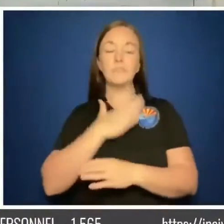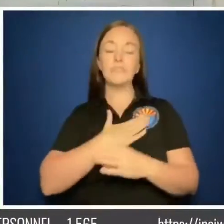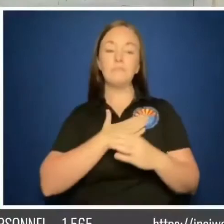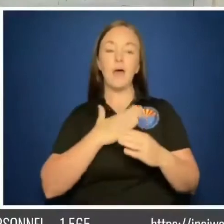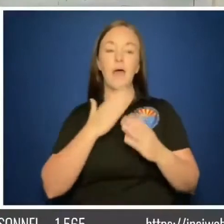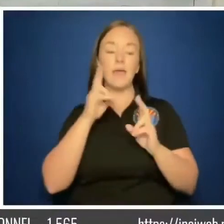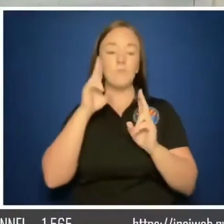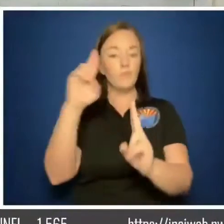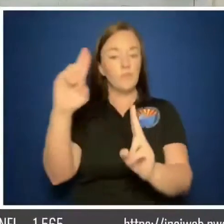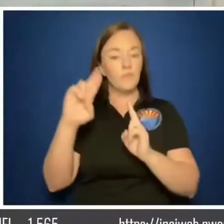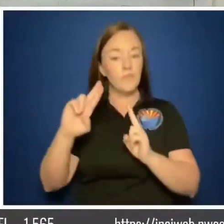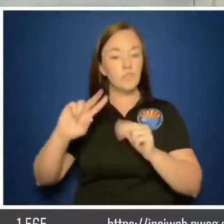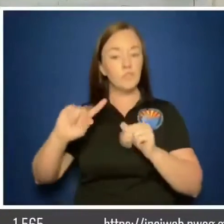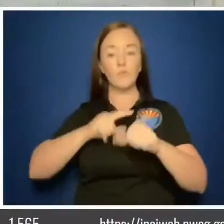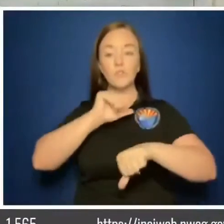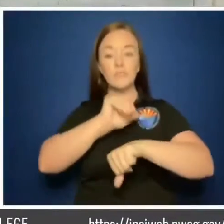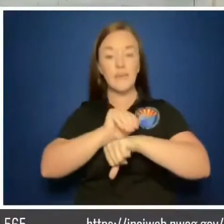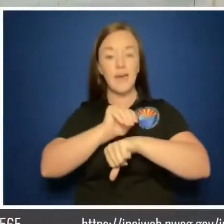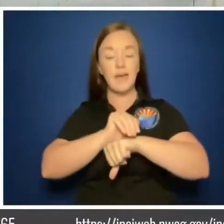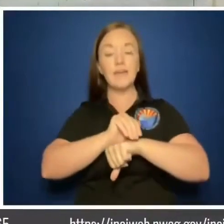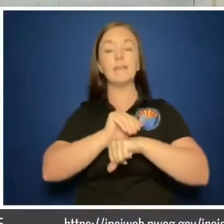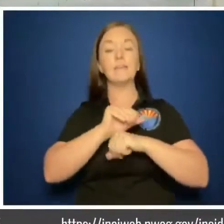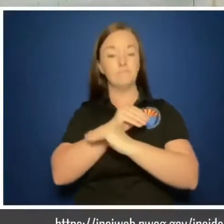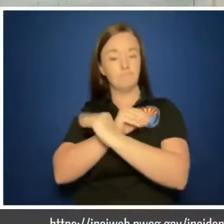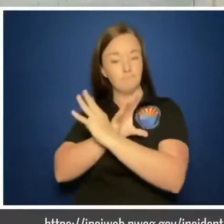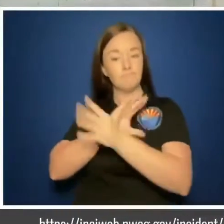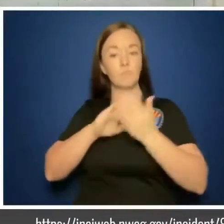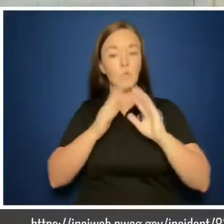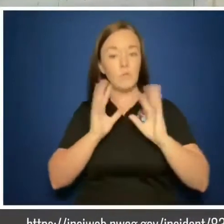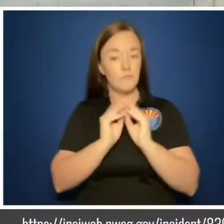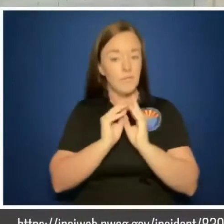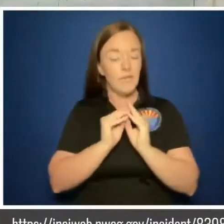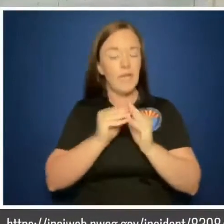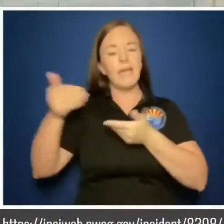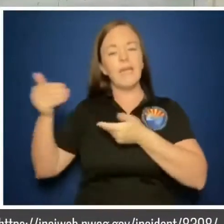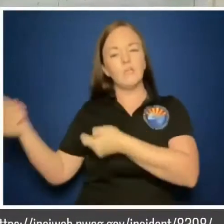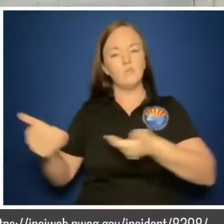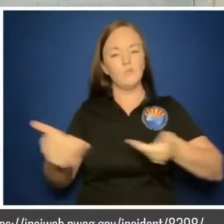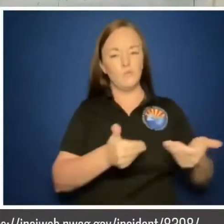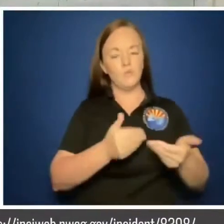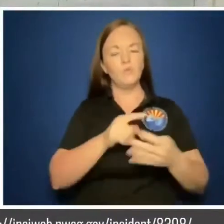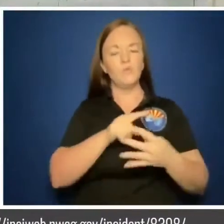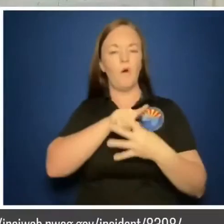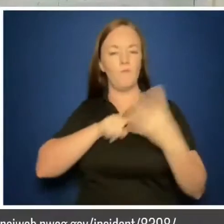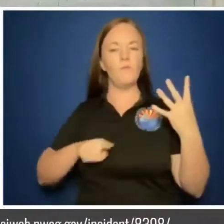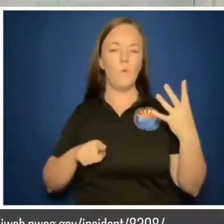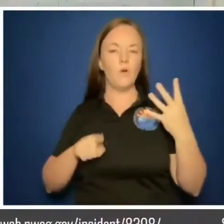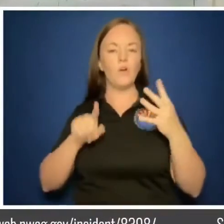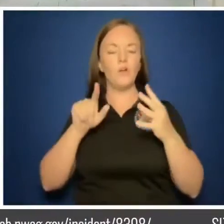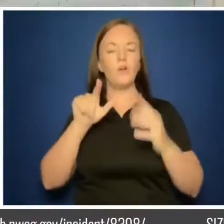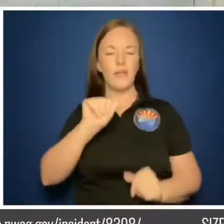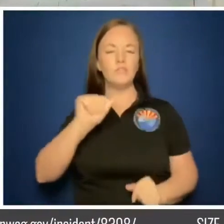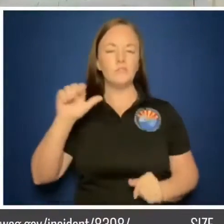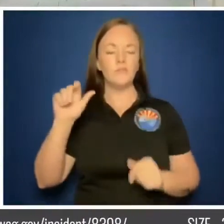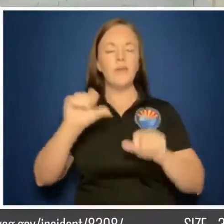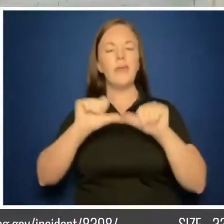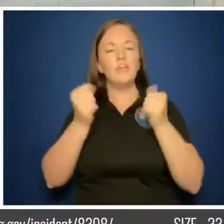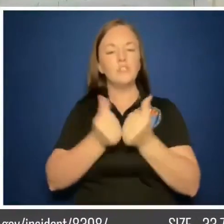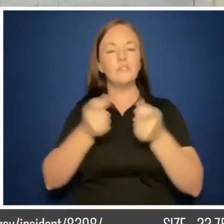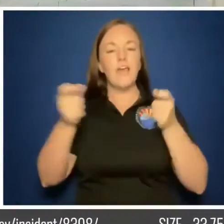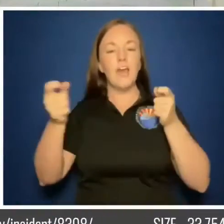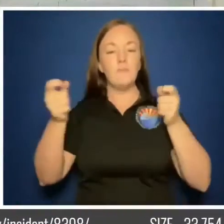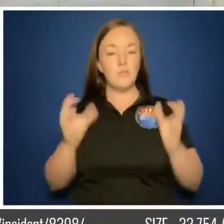virtual community night, to introduce you to all four of the agency administrators for the fire agencies that are